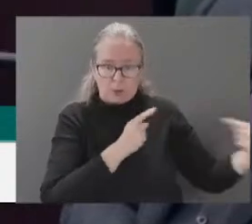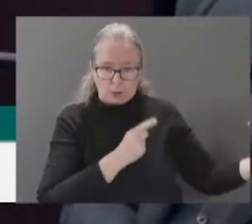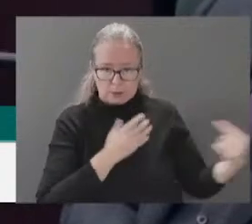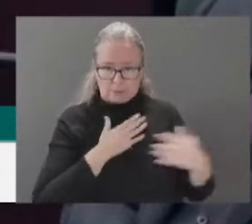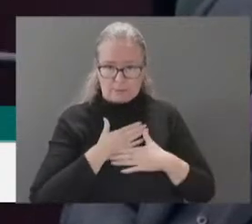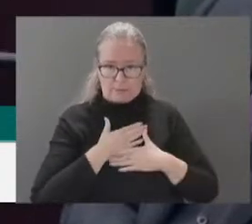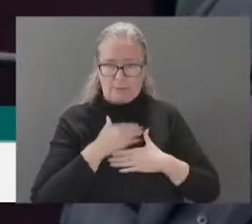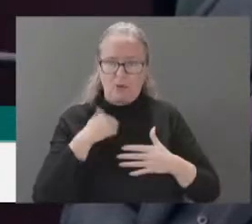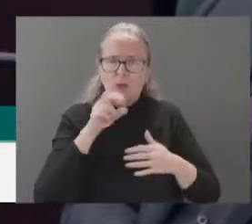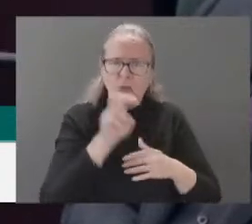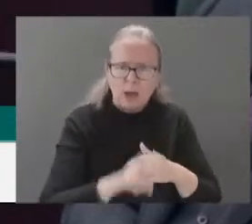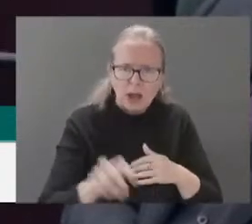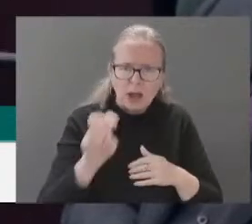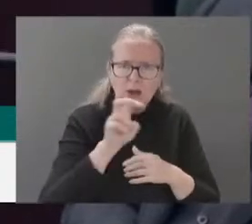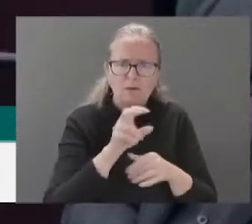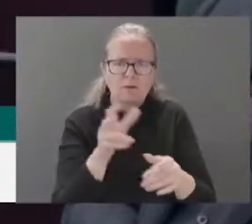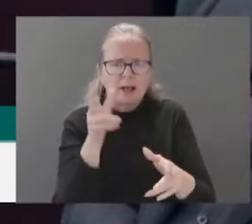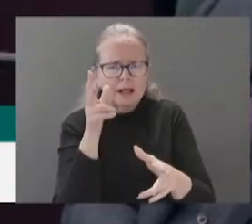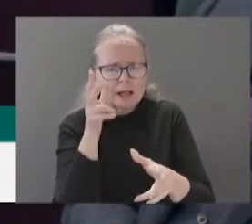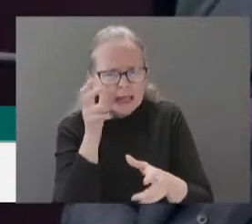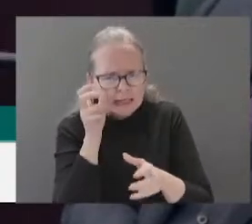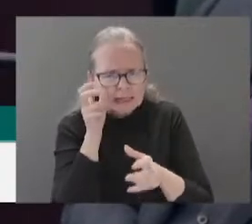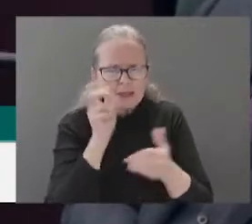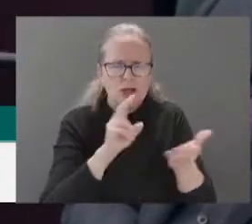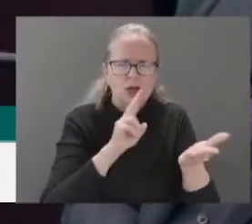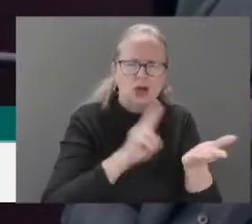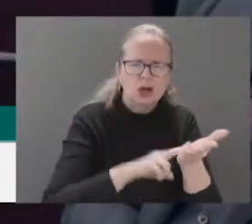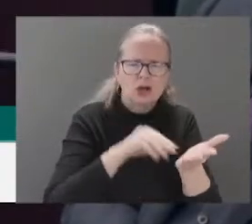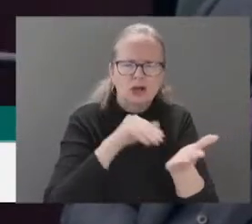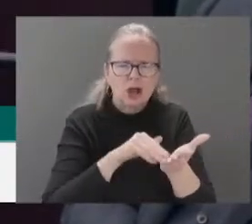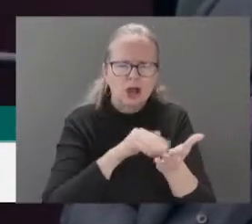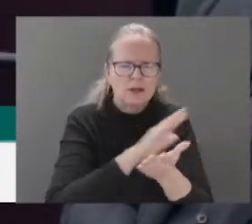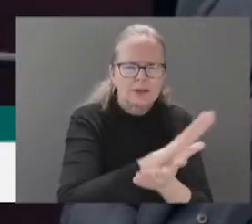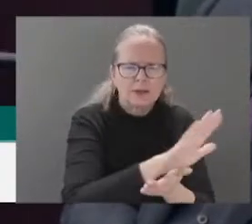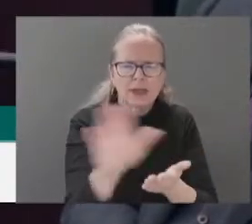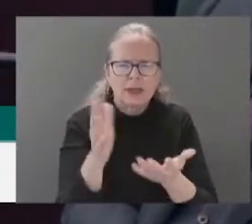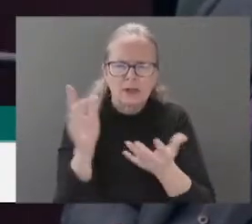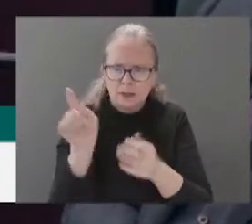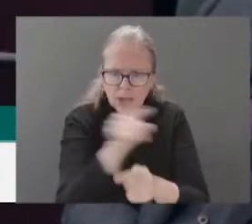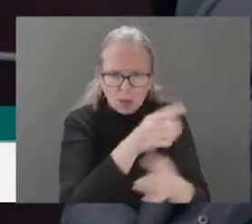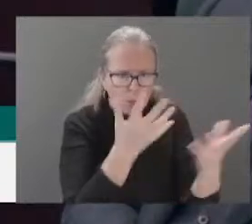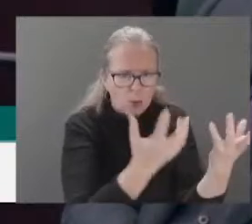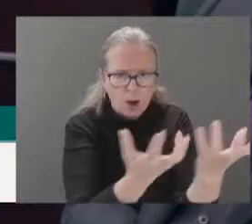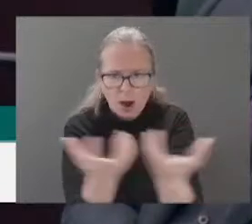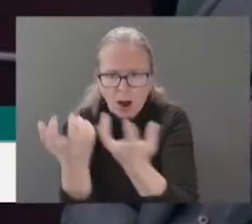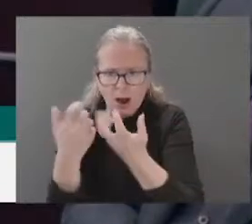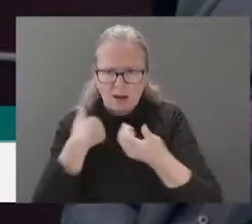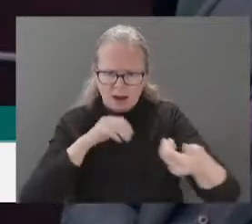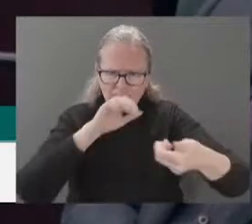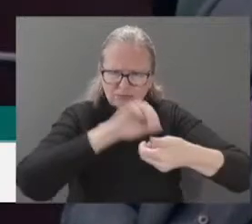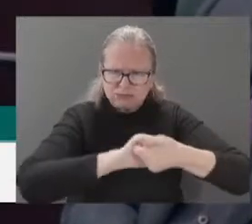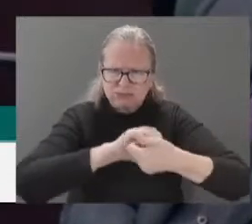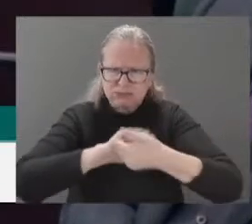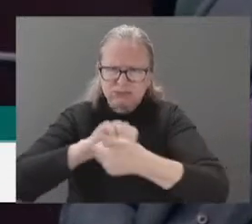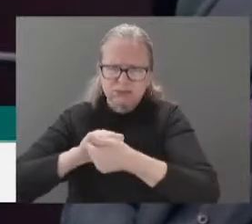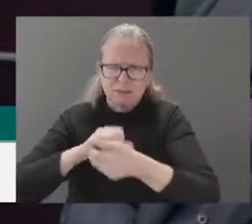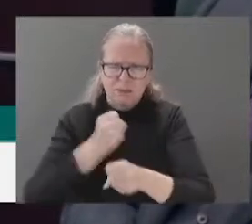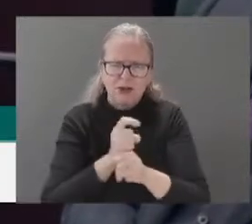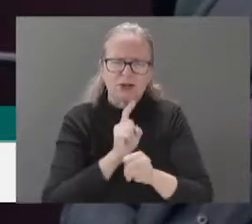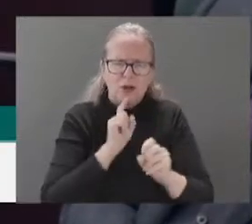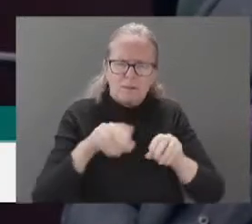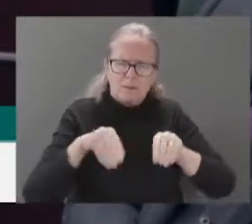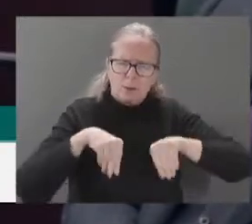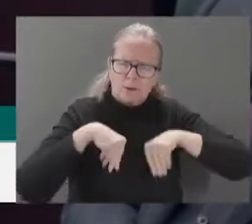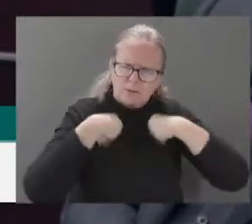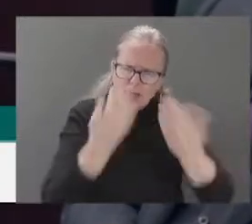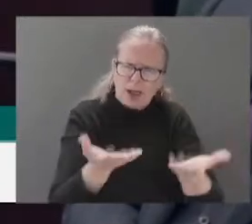are asking for services we are actually working with them to ensure that we provide the services that are necessary for albertans